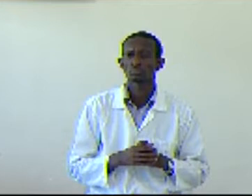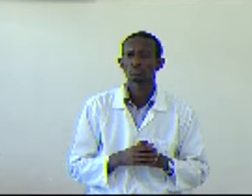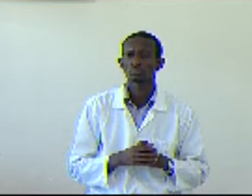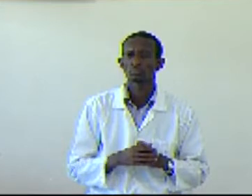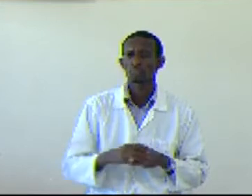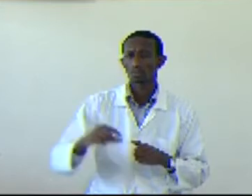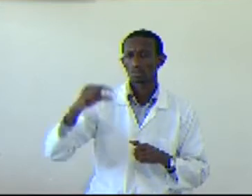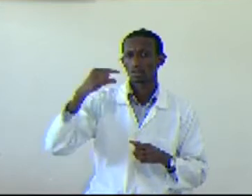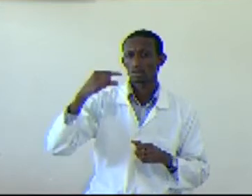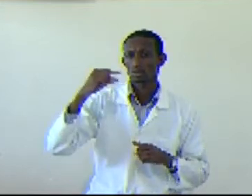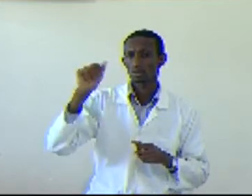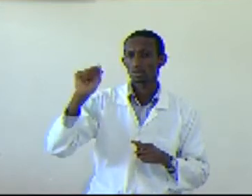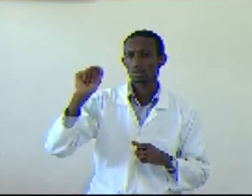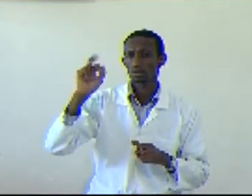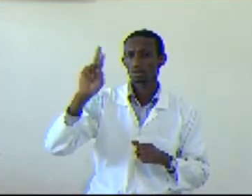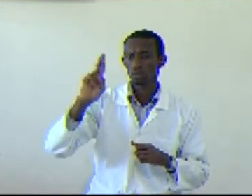galvanometer